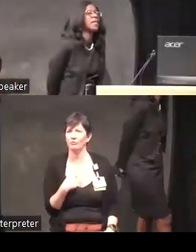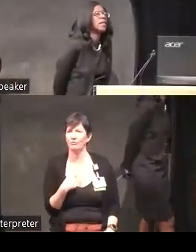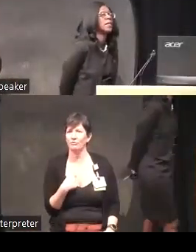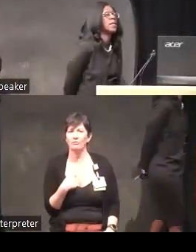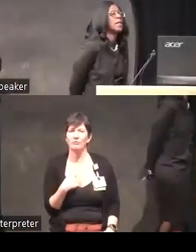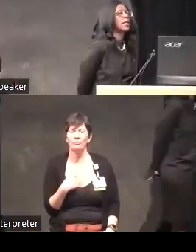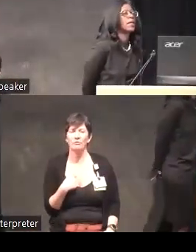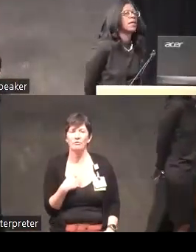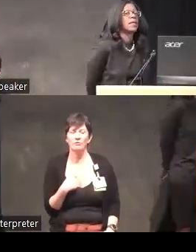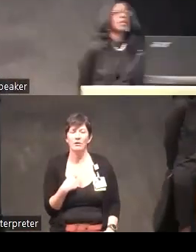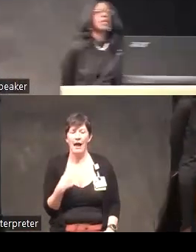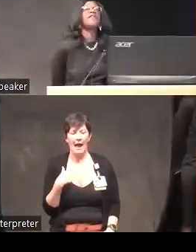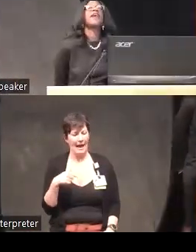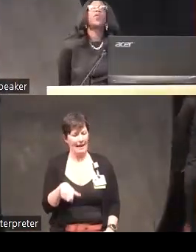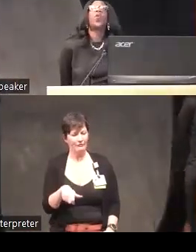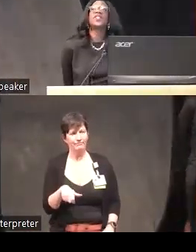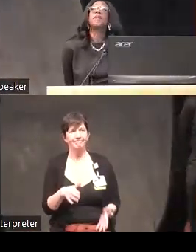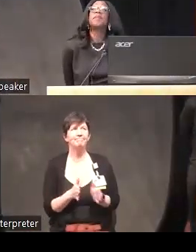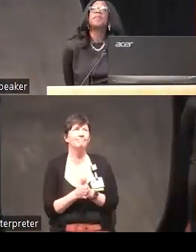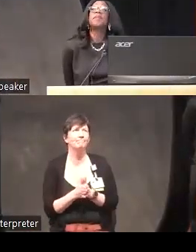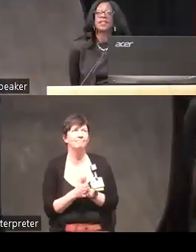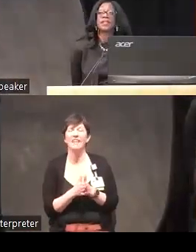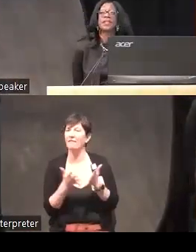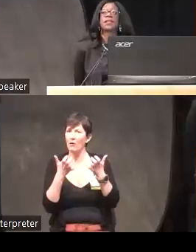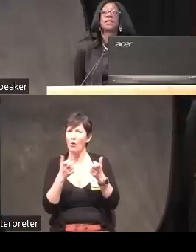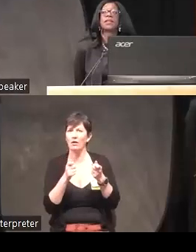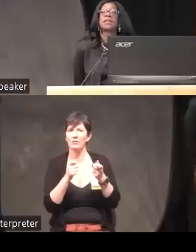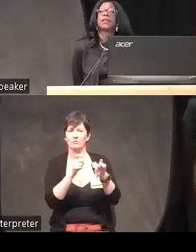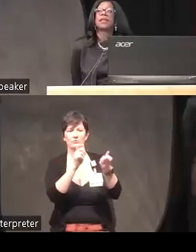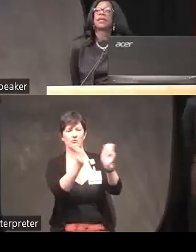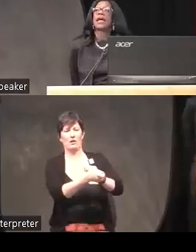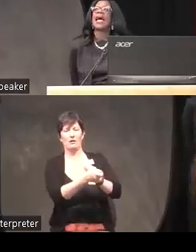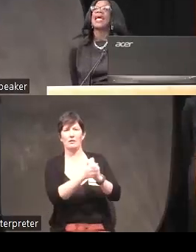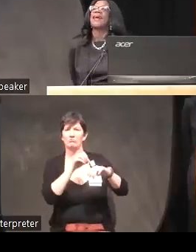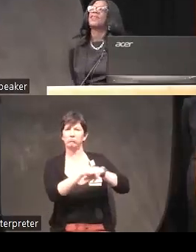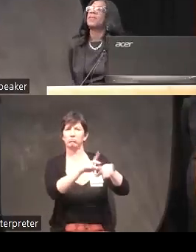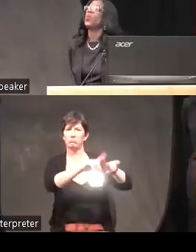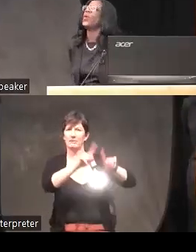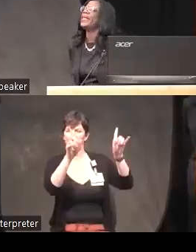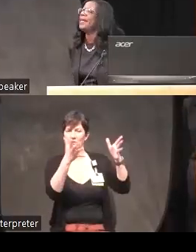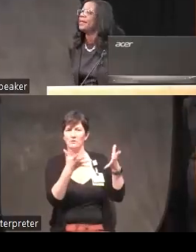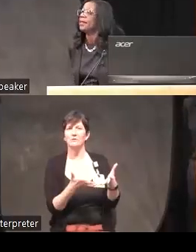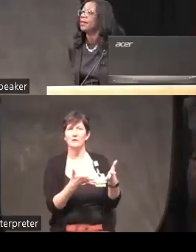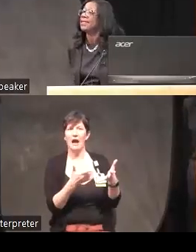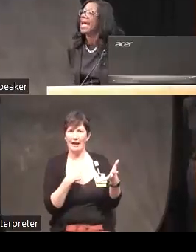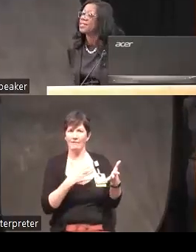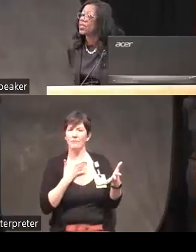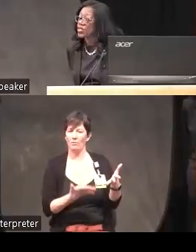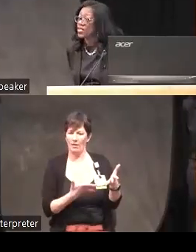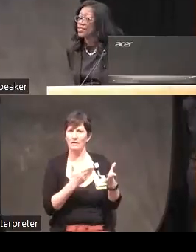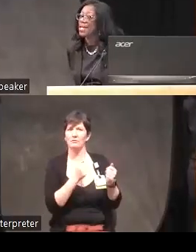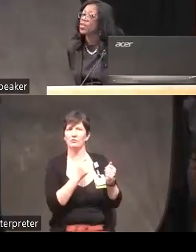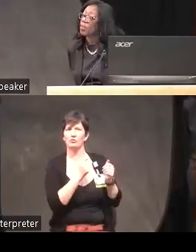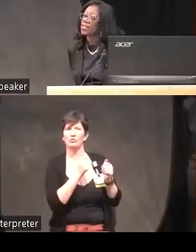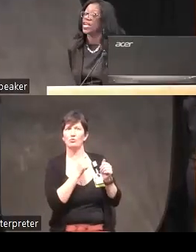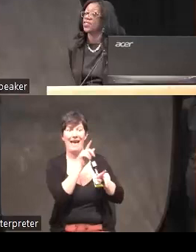be, if I want to make a difference, I have to be willing to ask